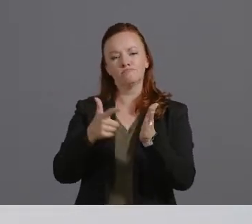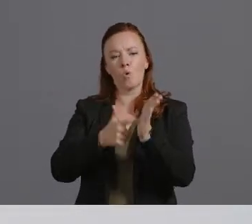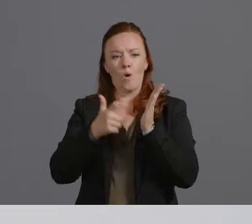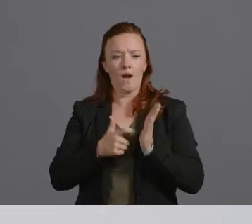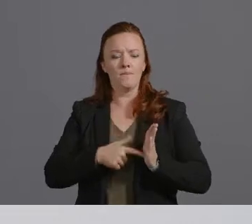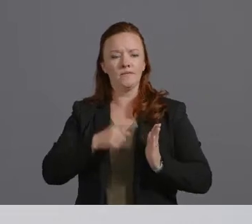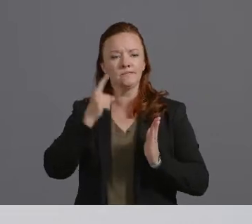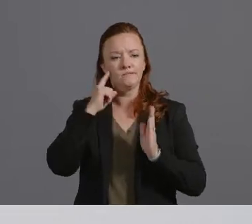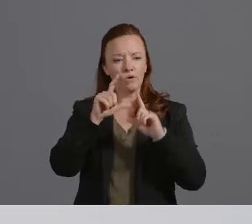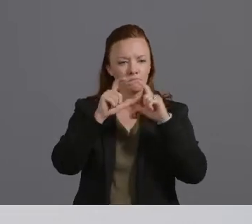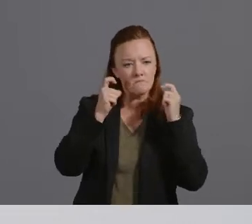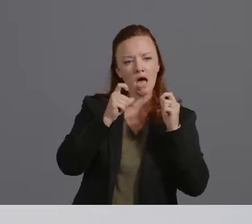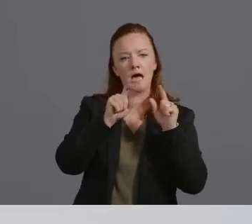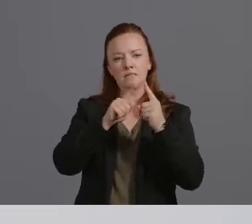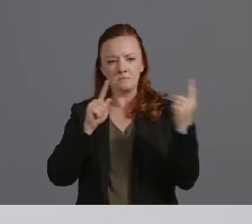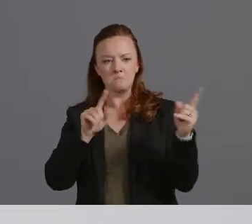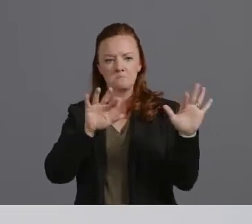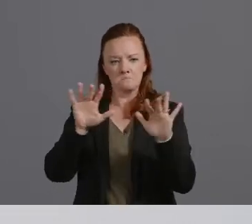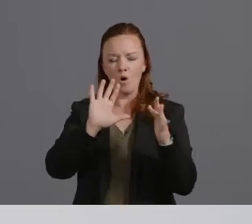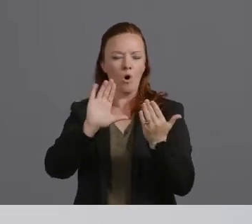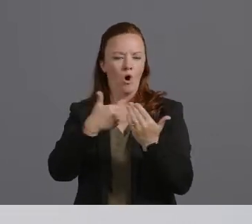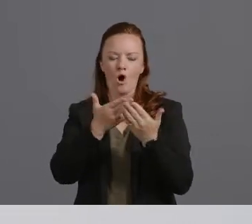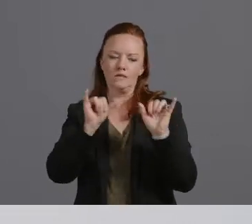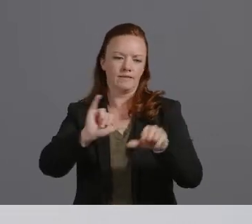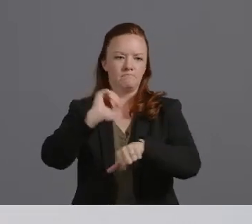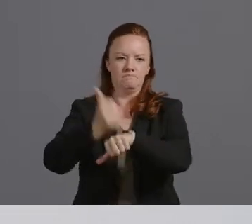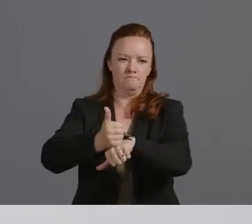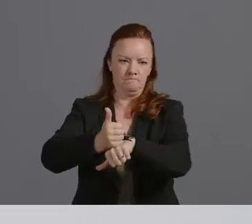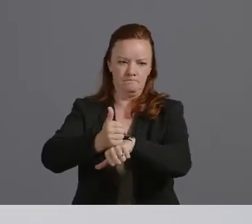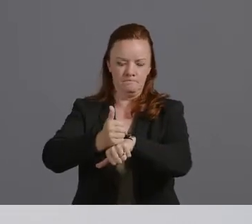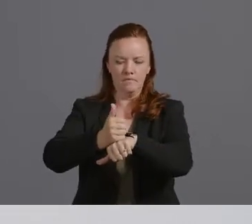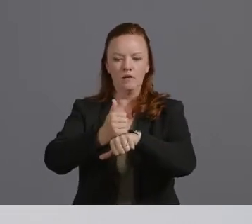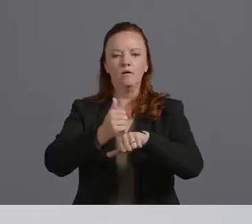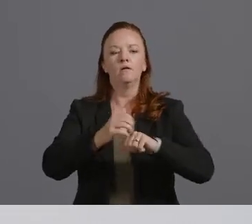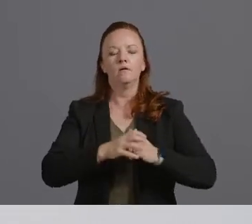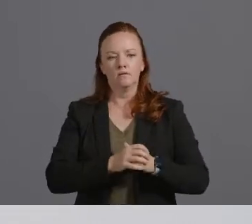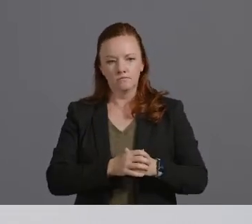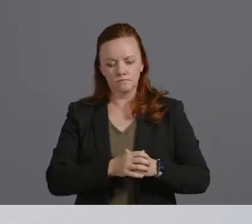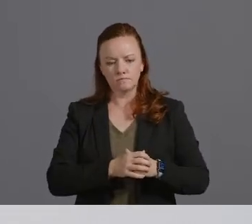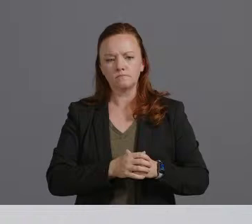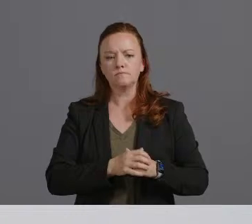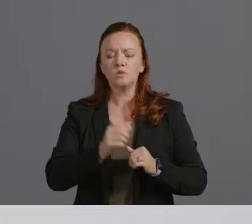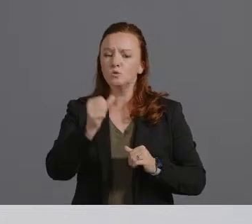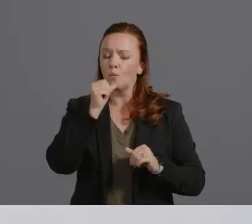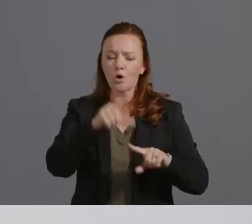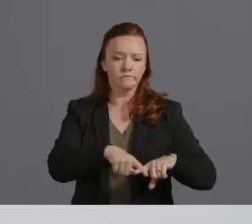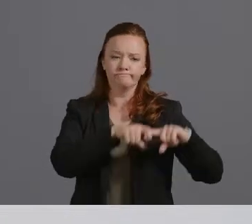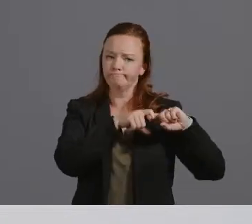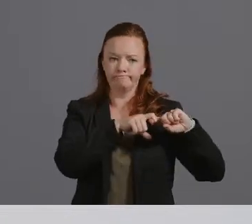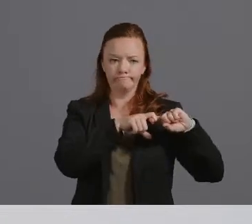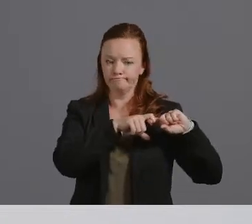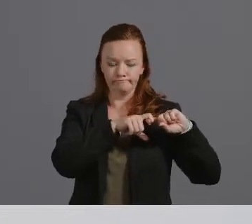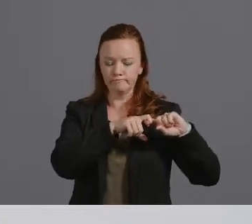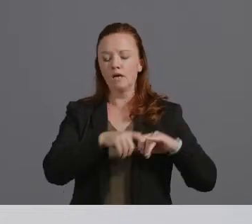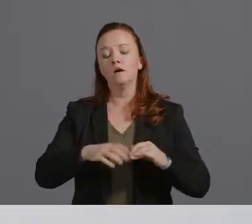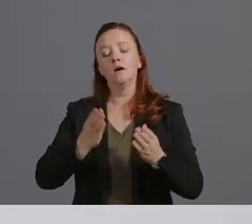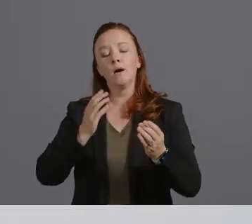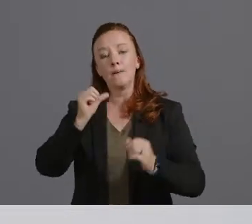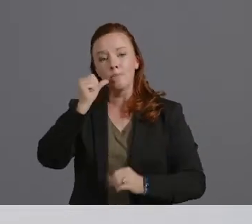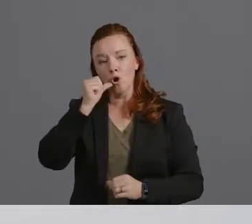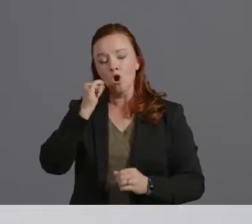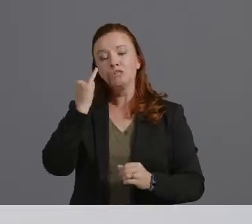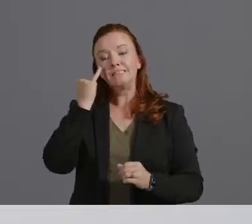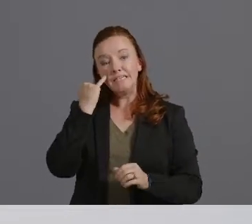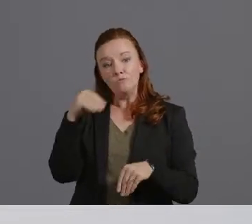are still paused until we meet the criteria for them to potentially open. So bars that are serving,